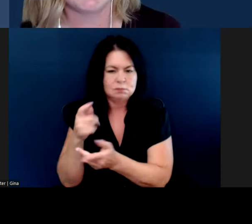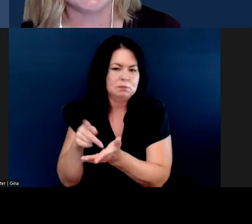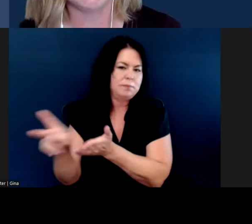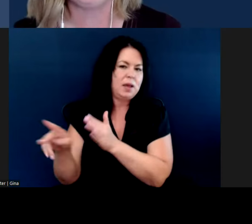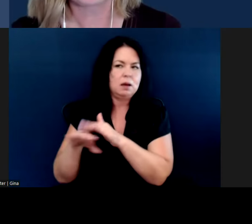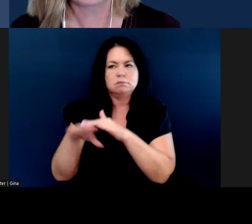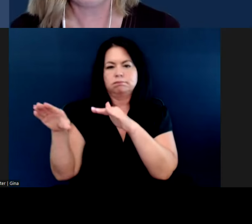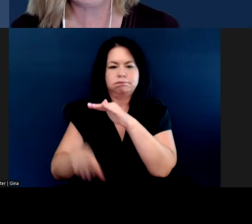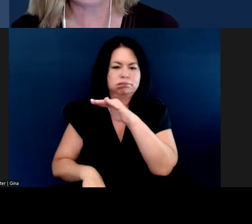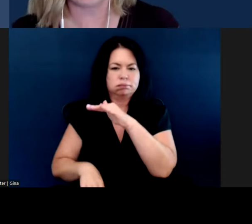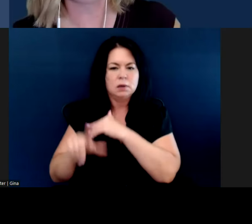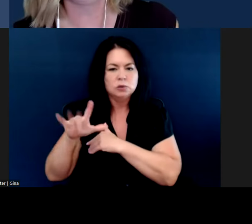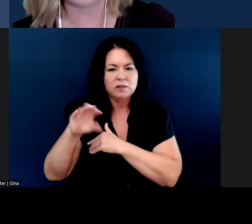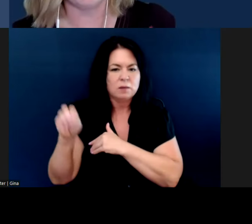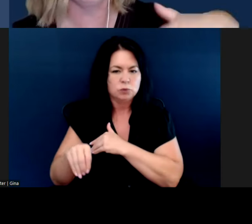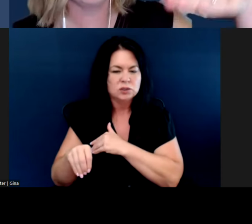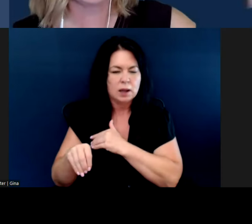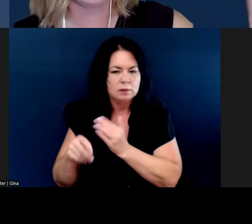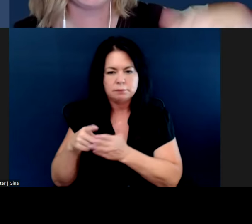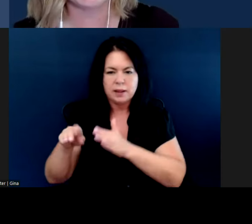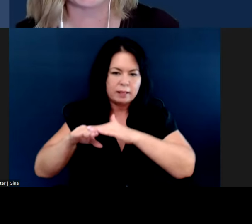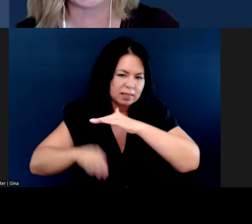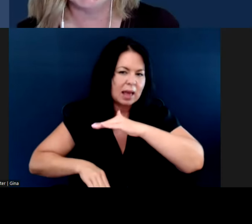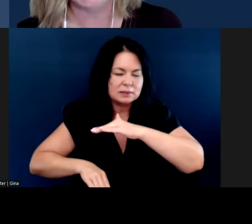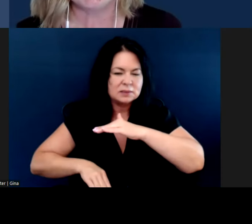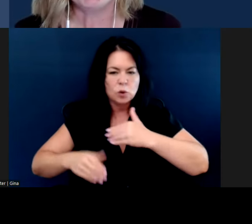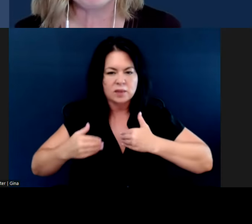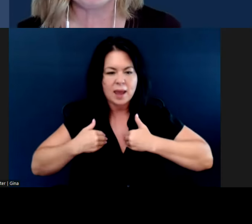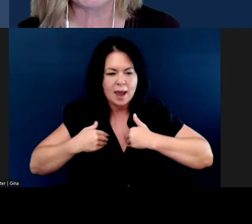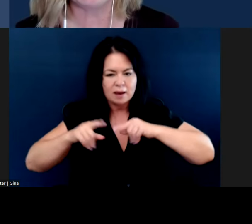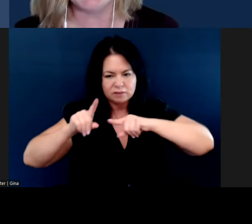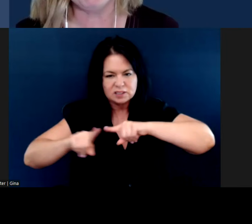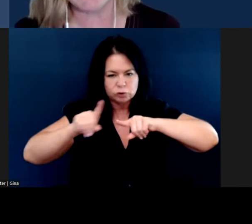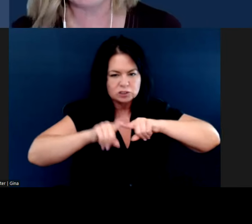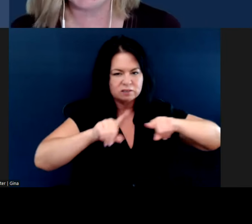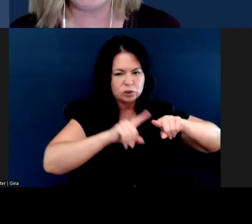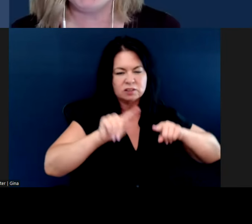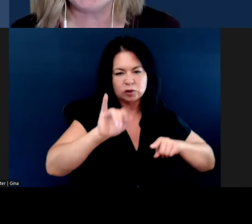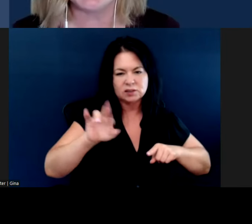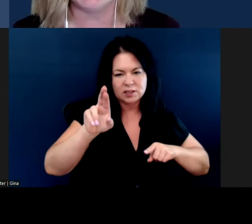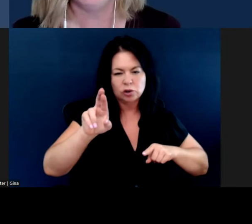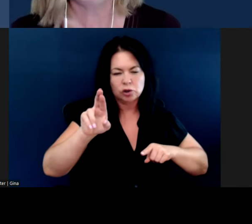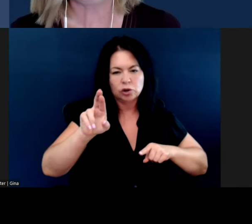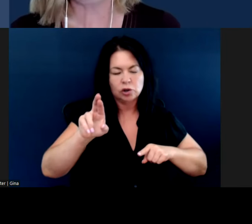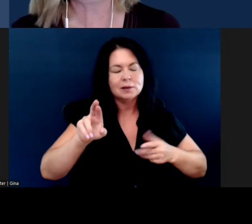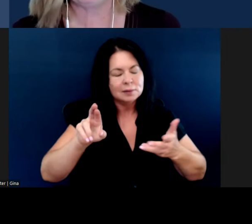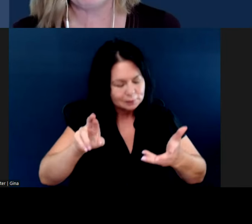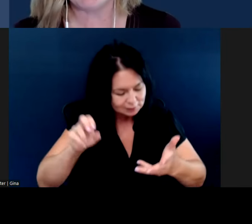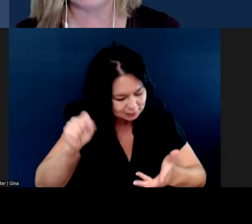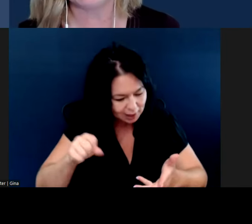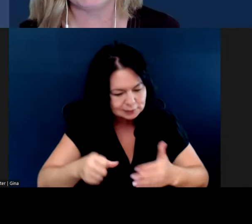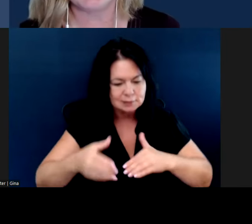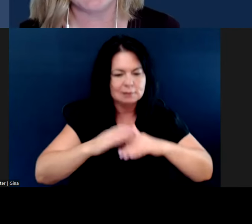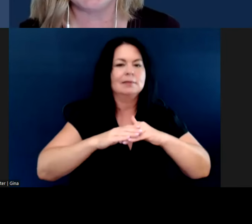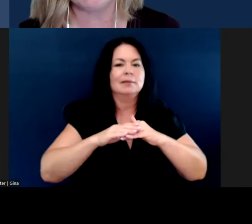25%. So there's a whole host of tiers, which adds to the confusion, but also